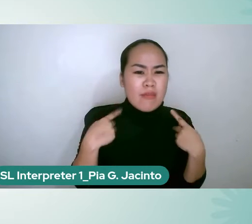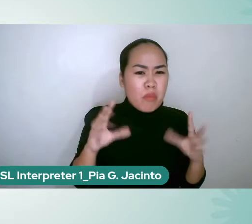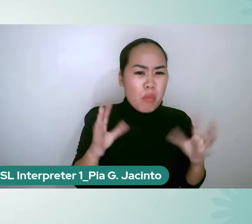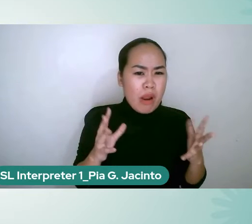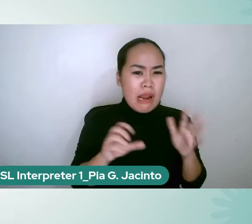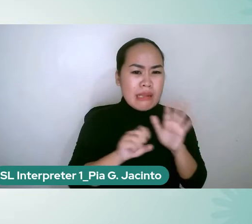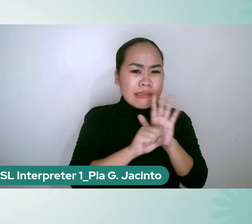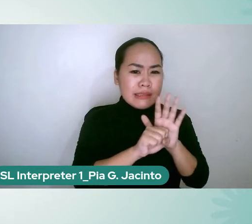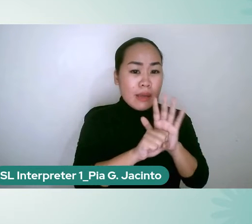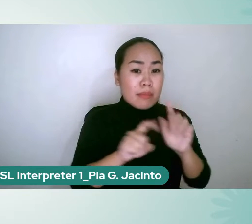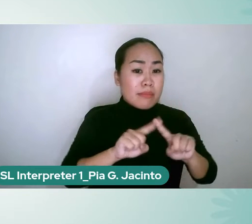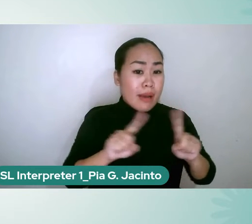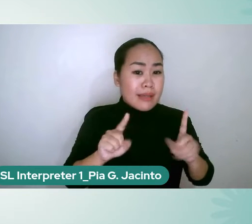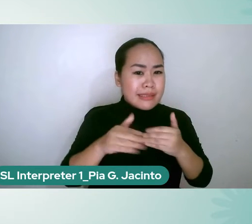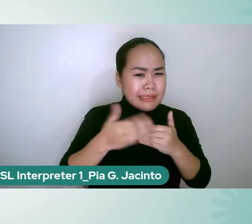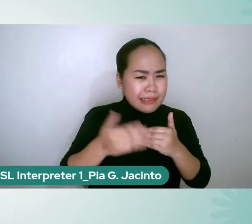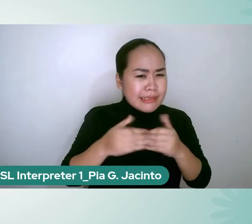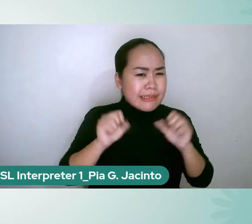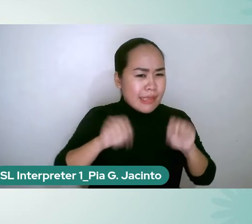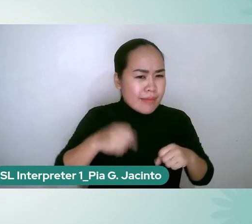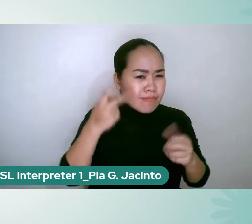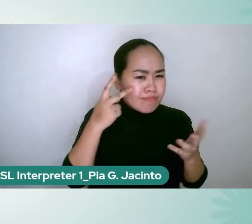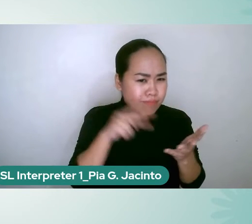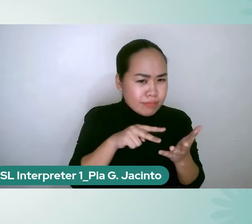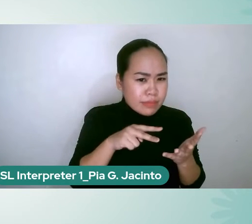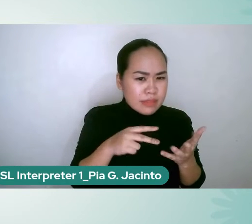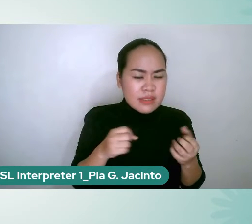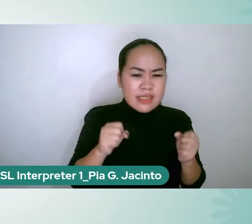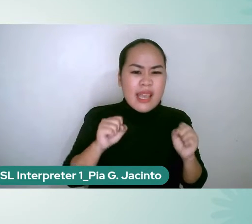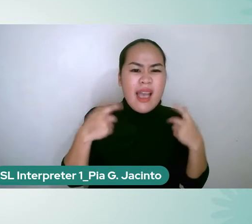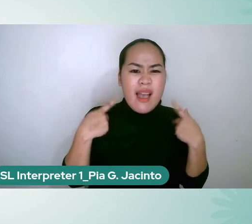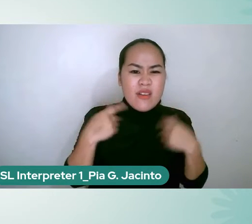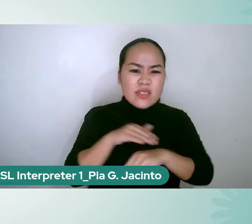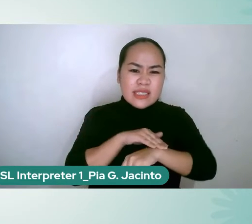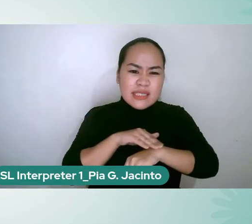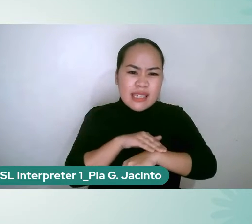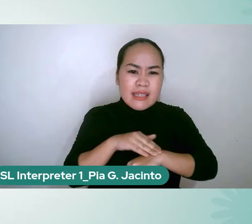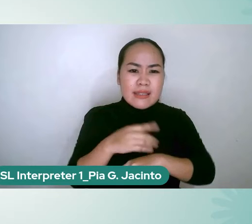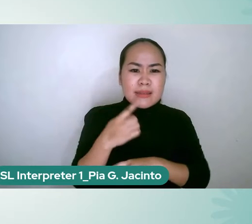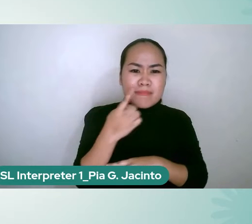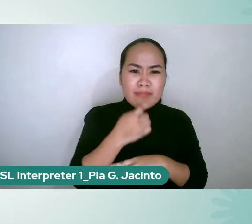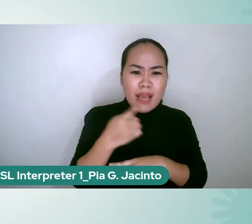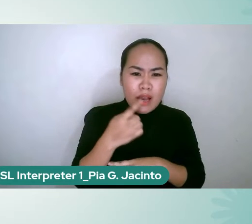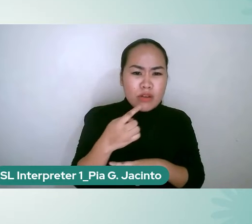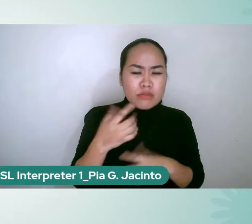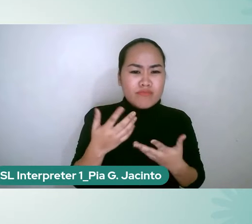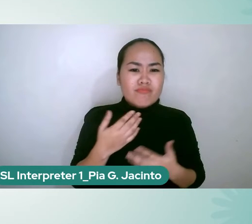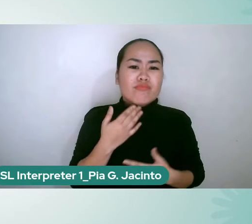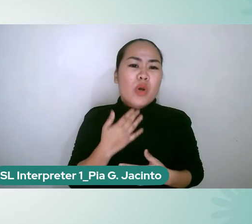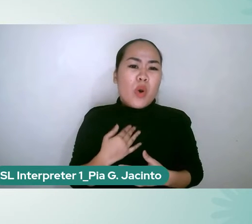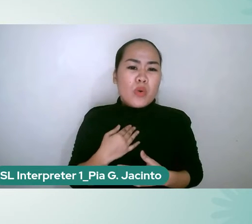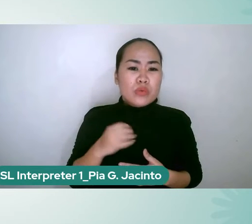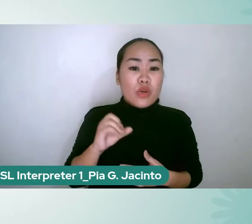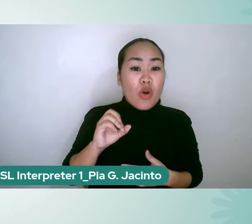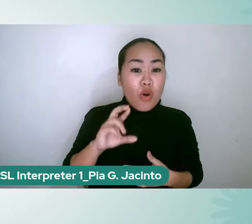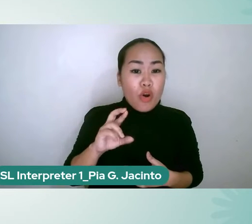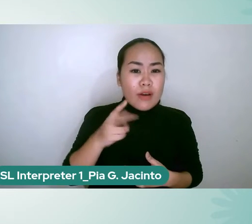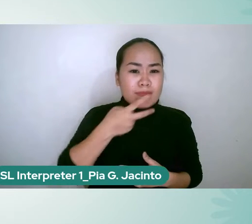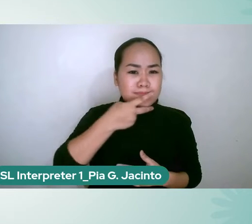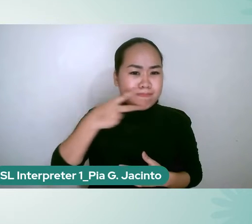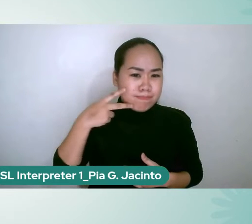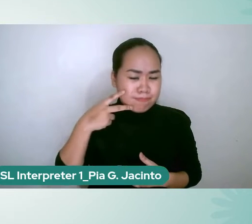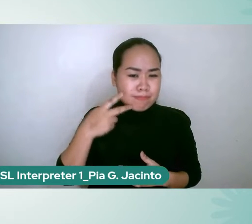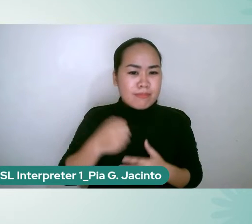to detect. It affects the skin in the mouth, throat, and or genital area. Two high-risk